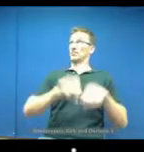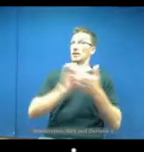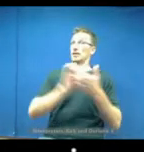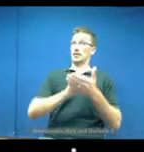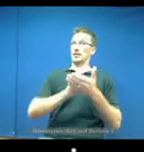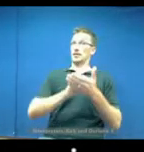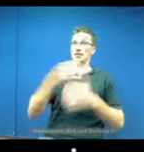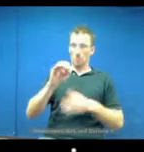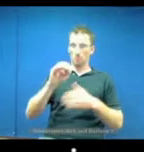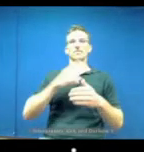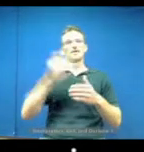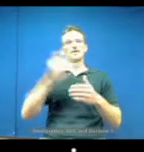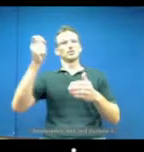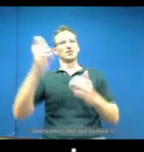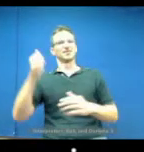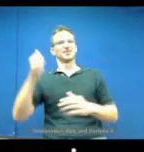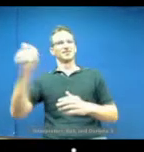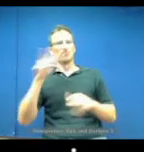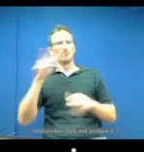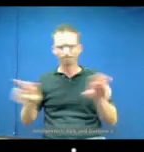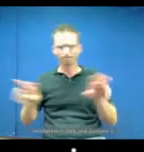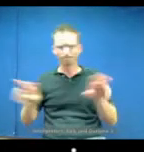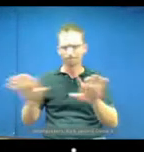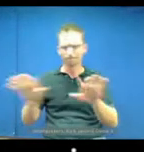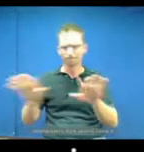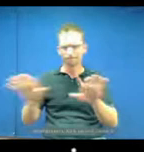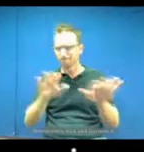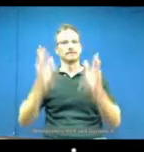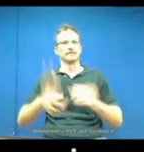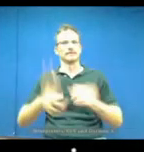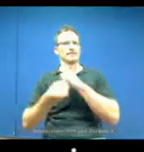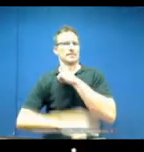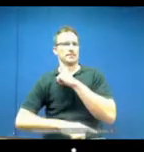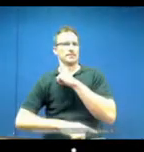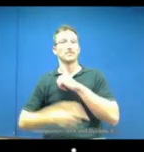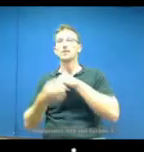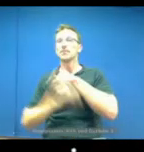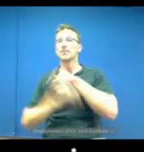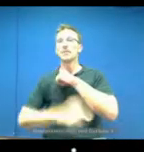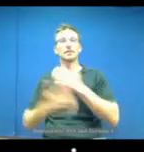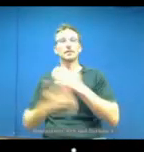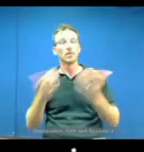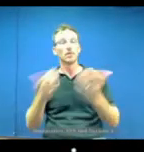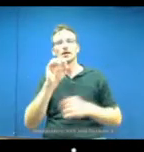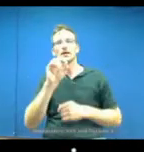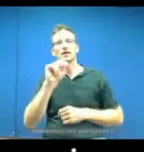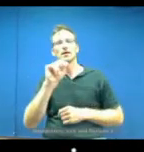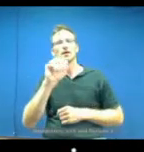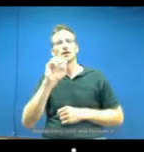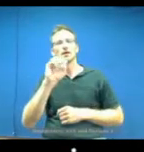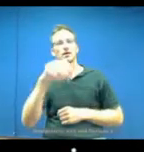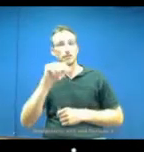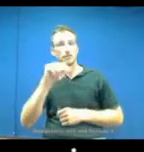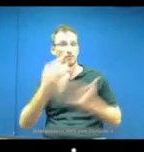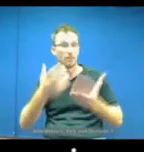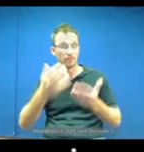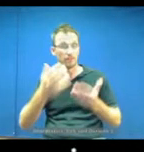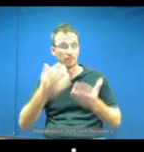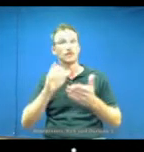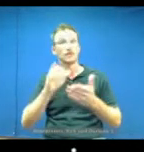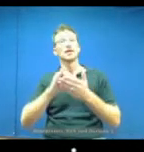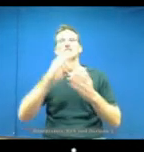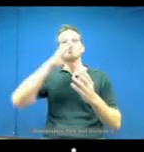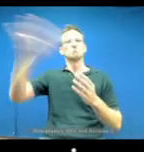determines the penalty. And the penalty can be contempt, and contempt could result either in a fine or